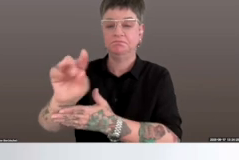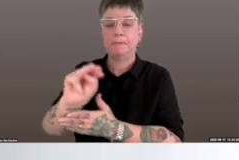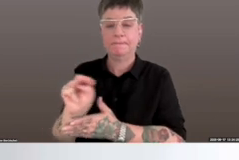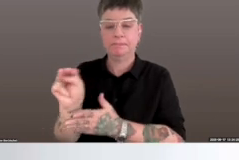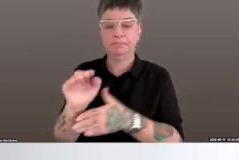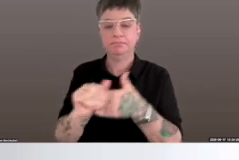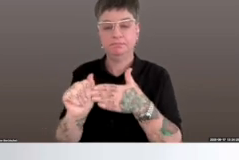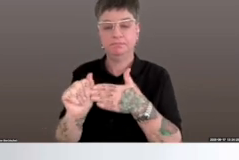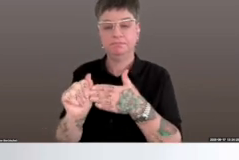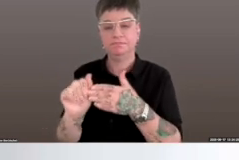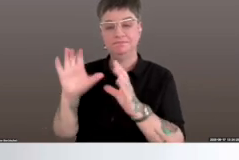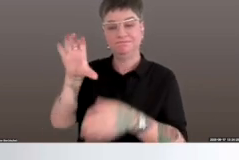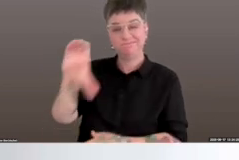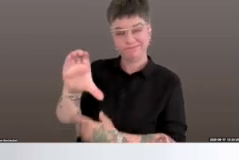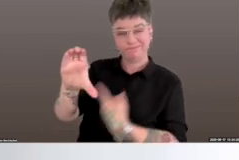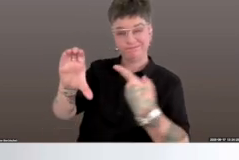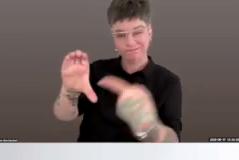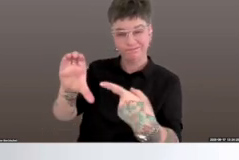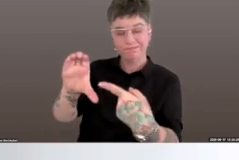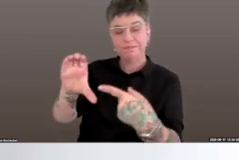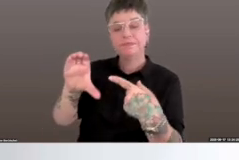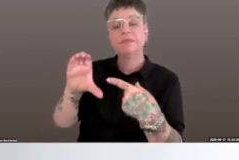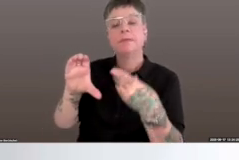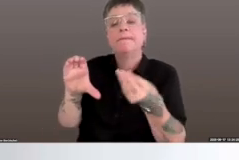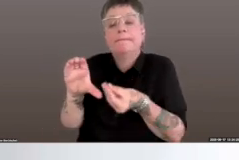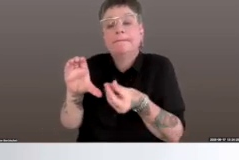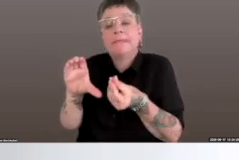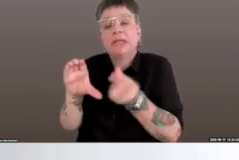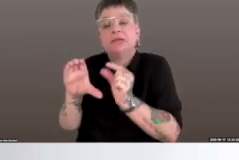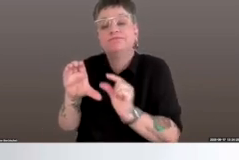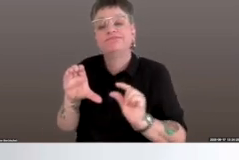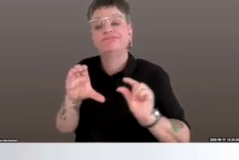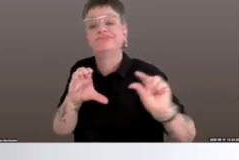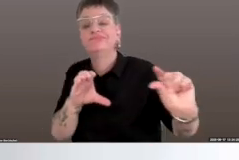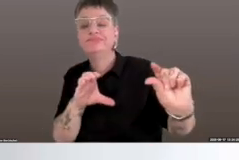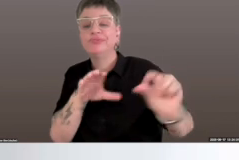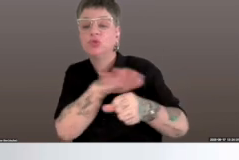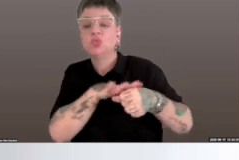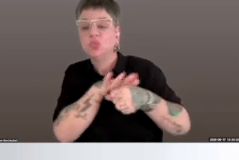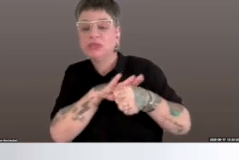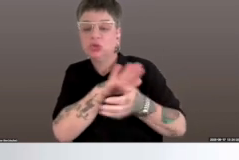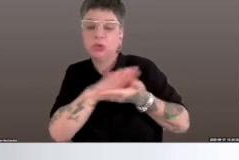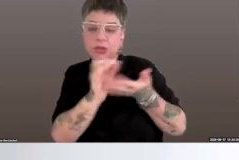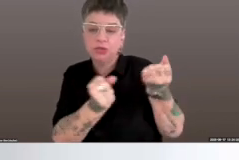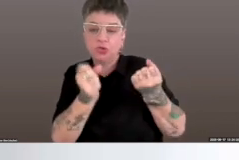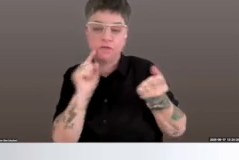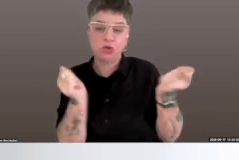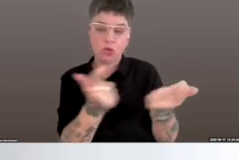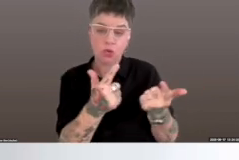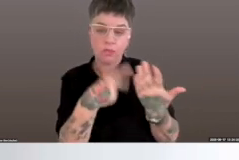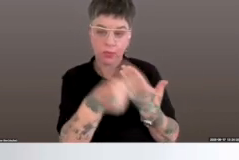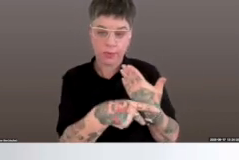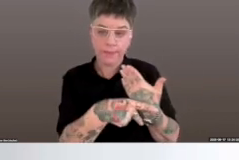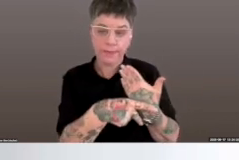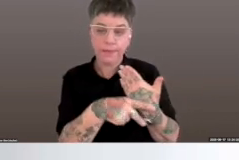Of this amount, funding was appropriated exclusively for the regional Clean Cars for All program and will